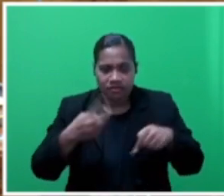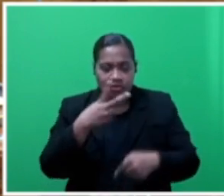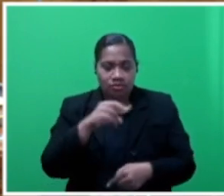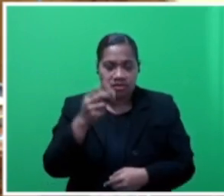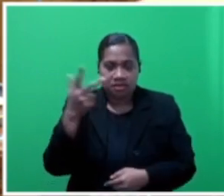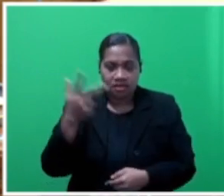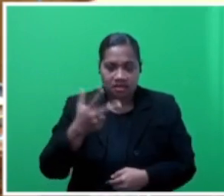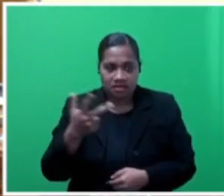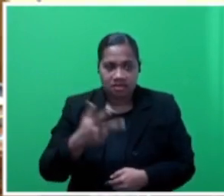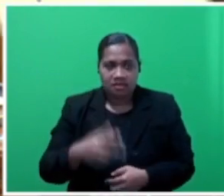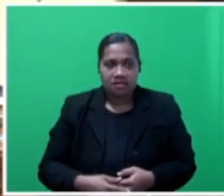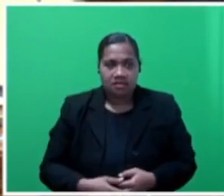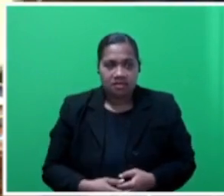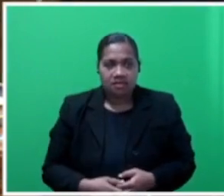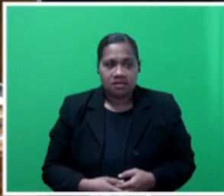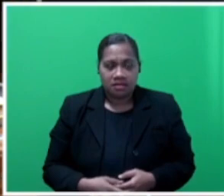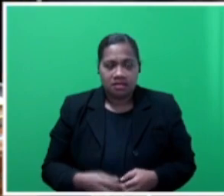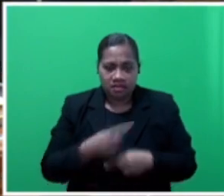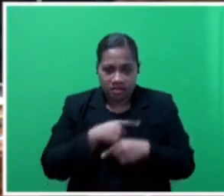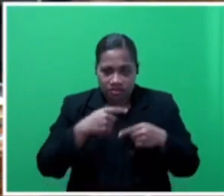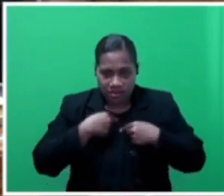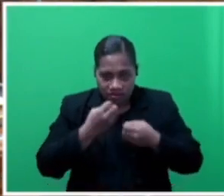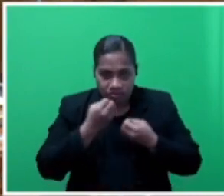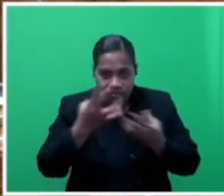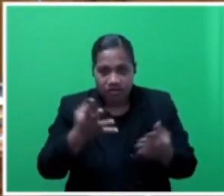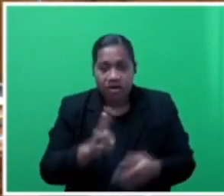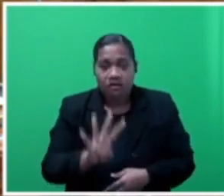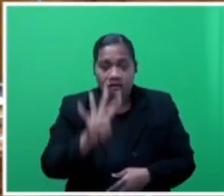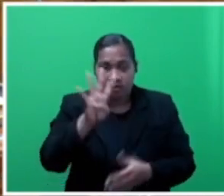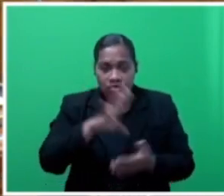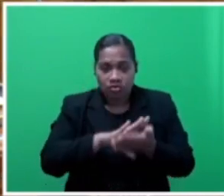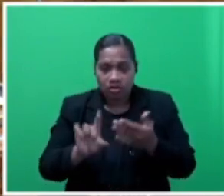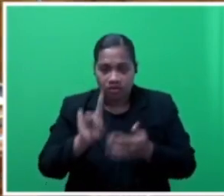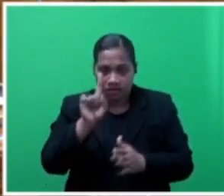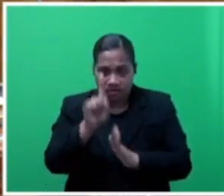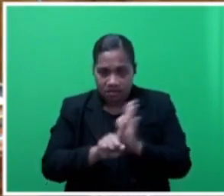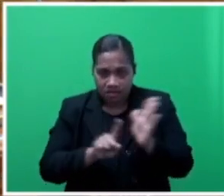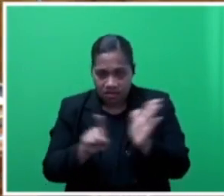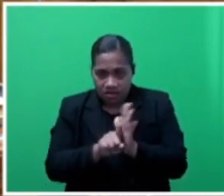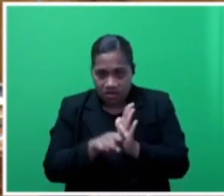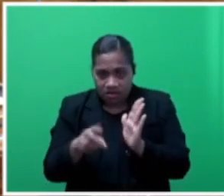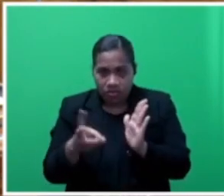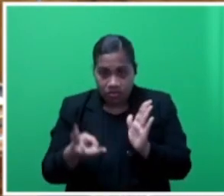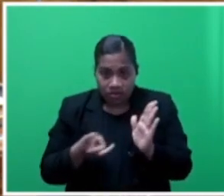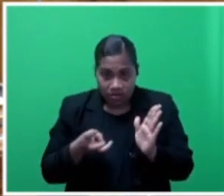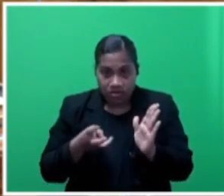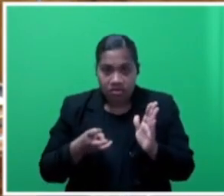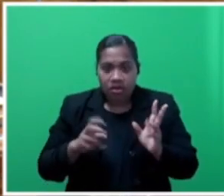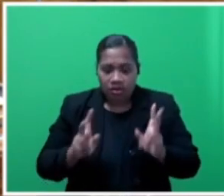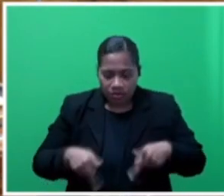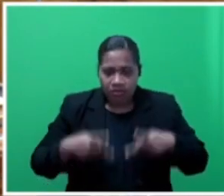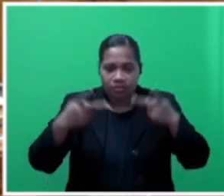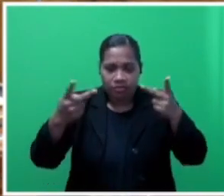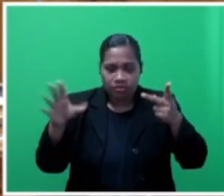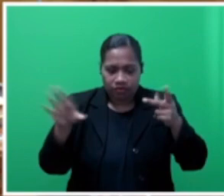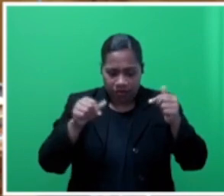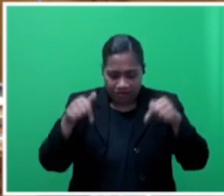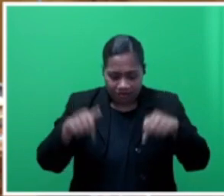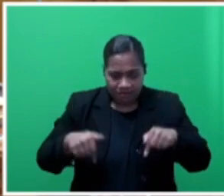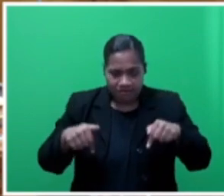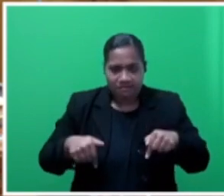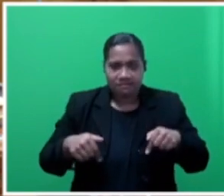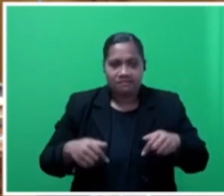the mention of $4 an hour as basic wage was proposed from this side of the house.